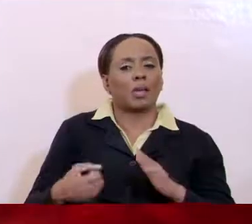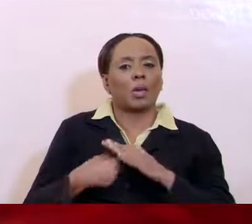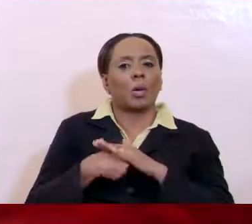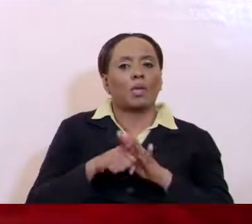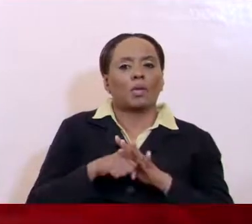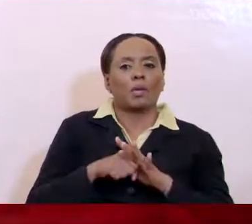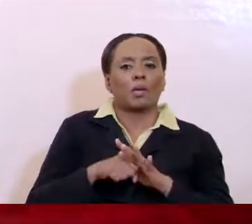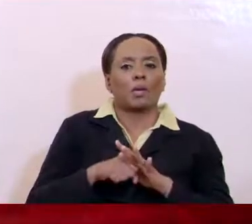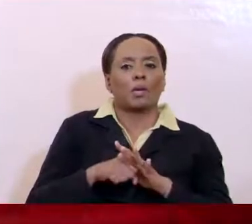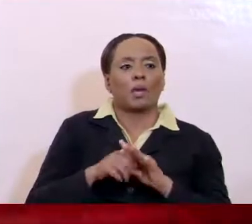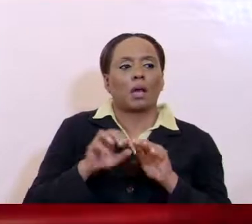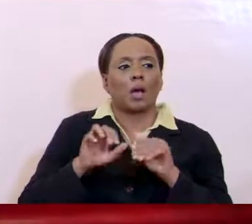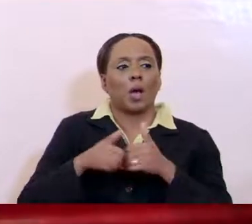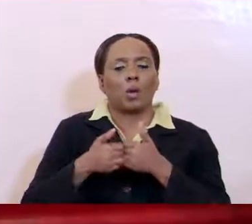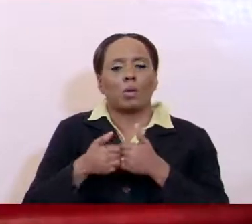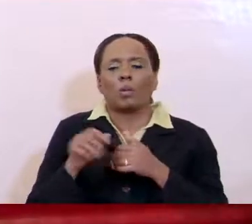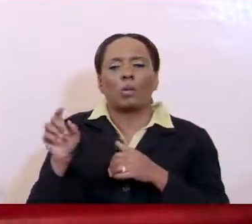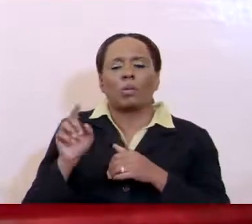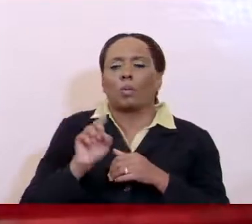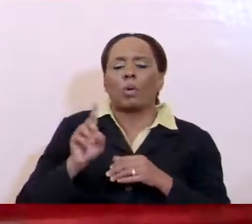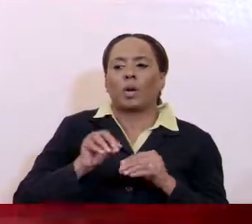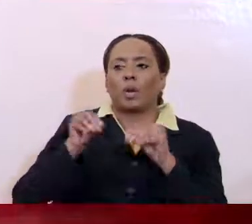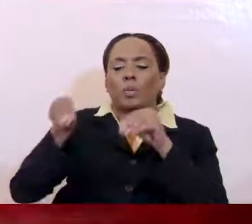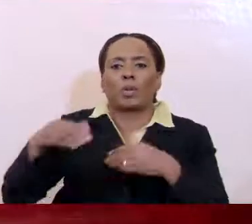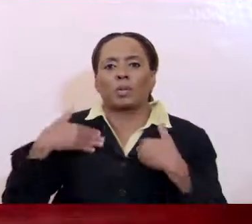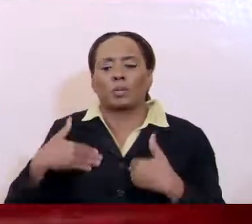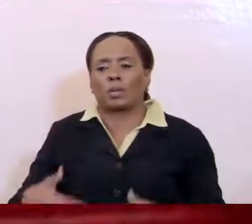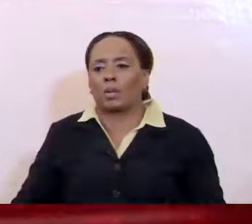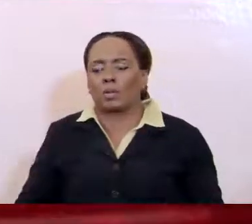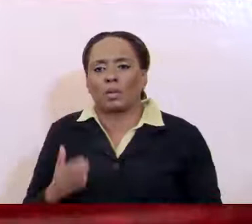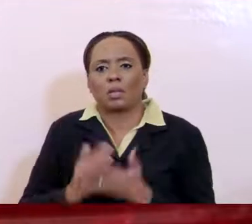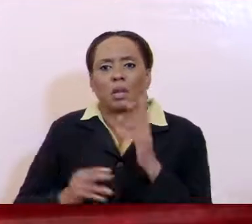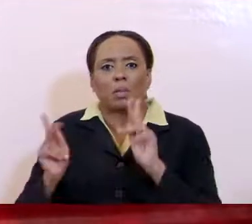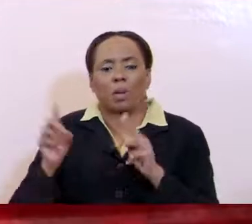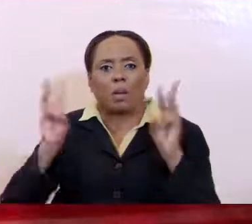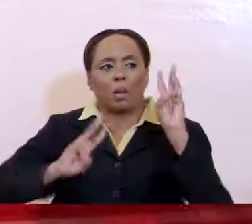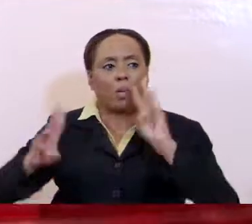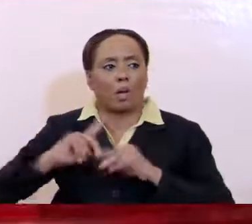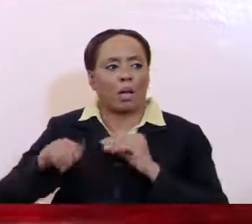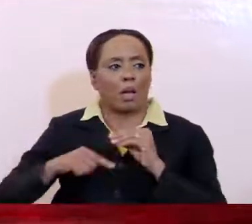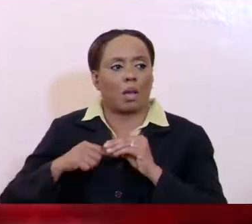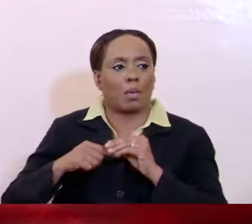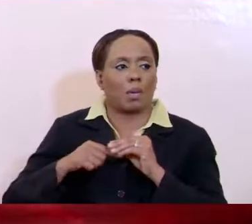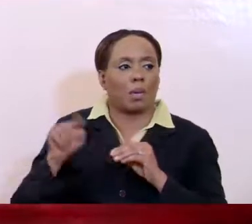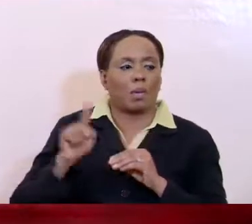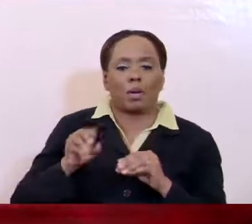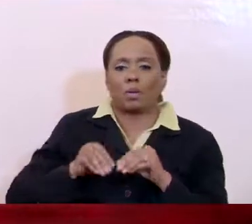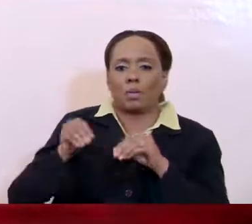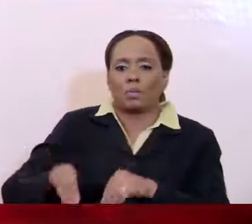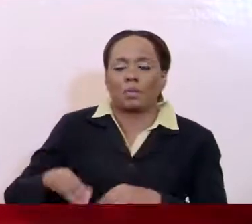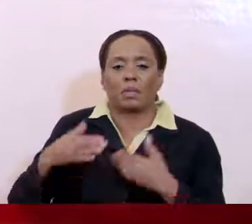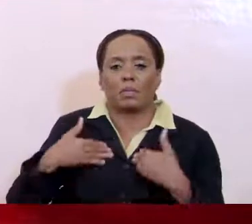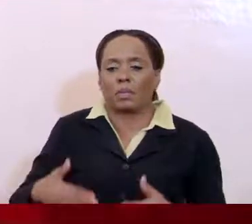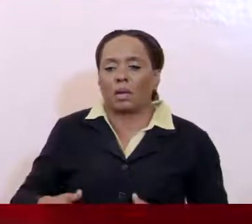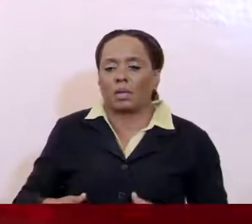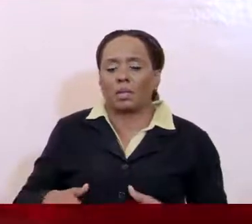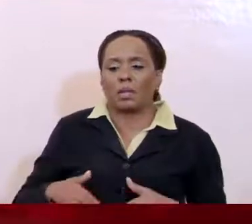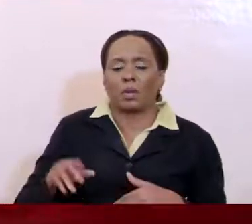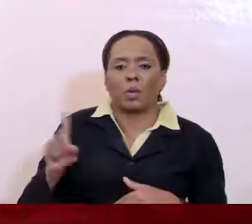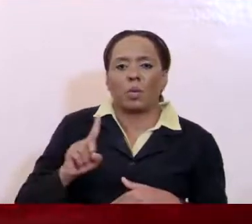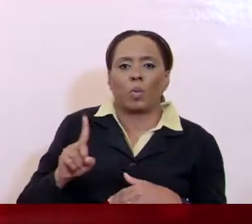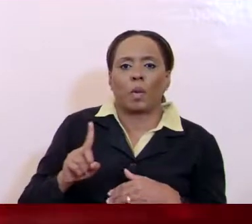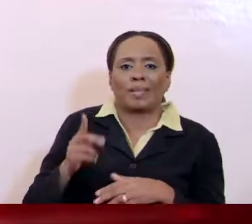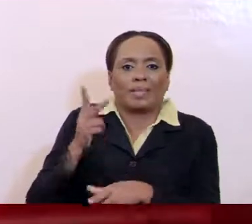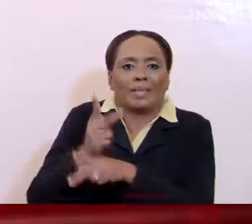Can you speak to the status on that in terms of the amount of storage to do that? And